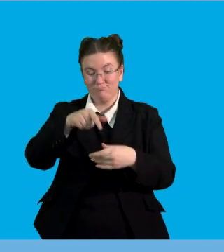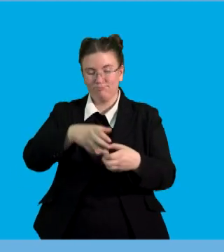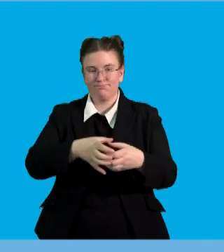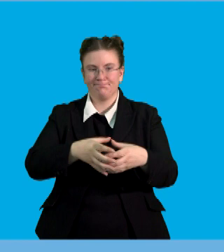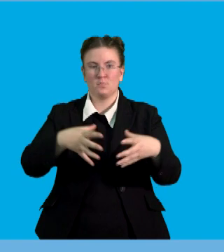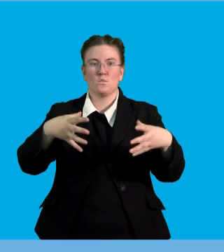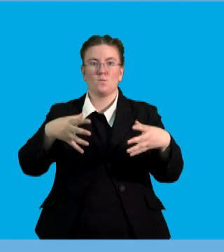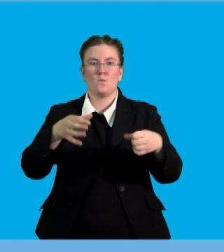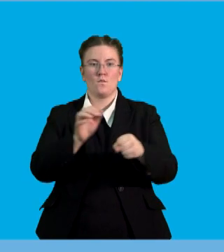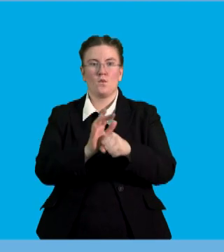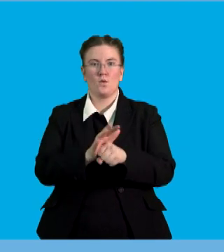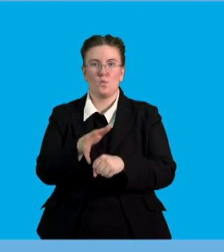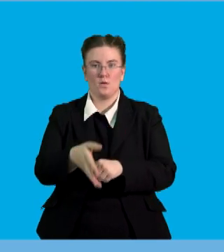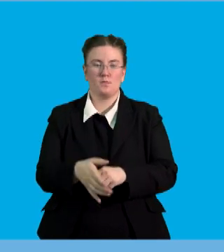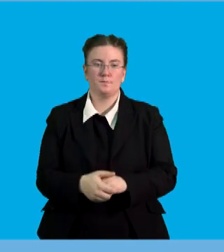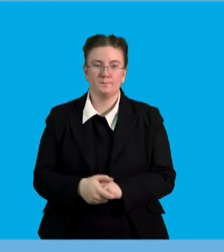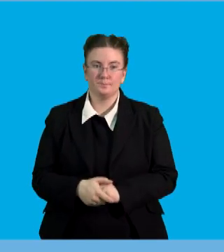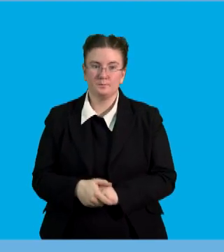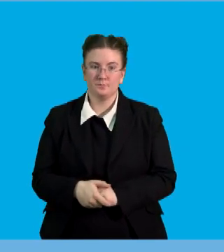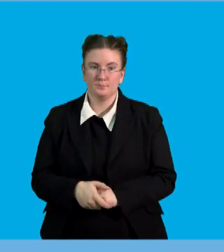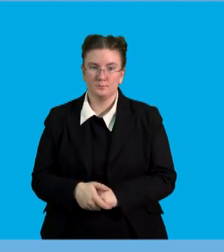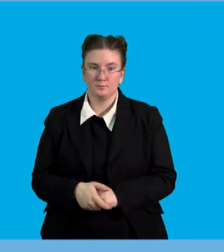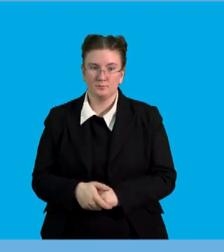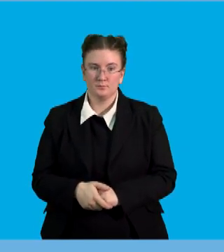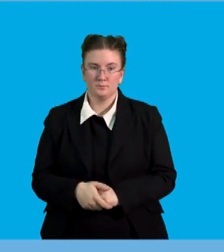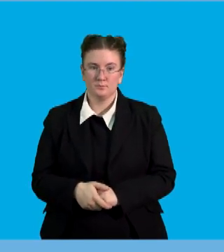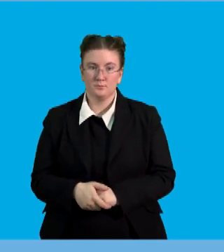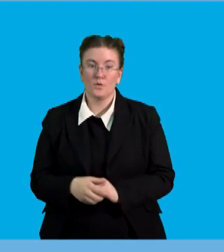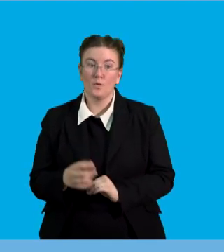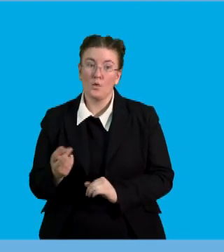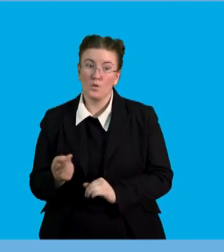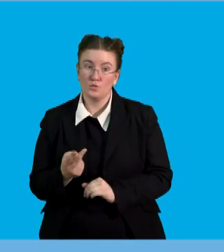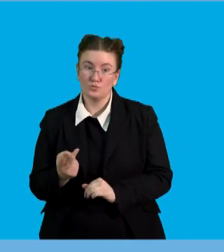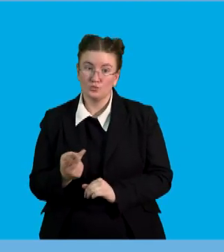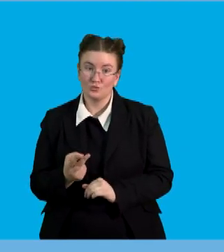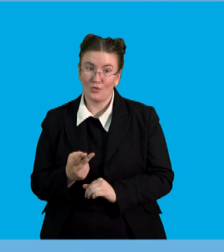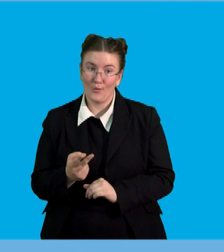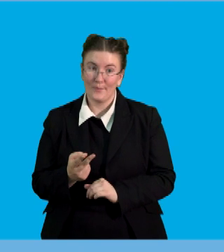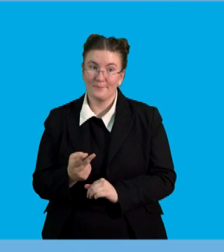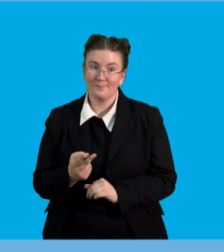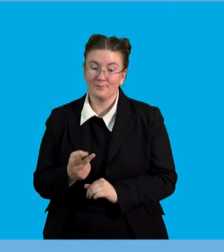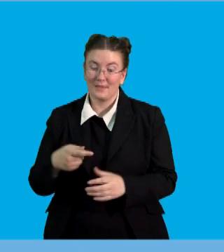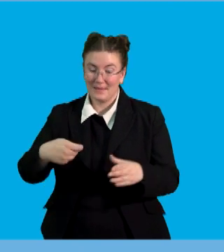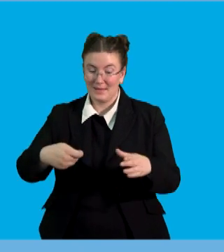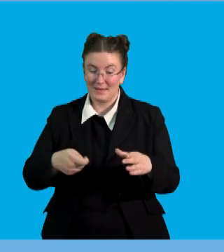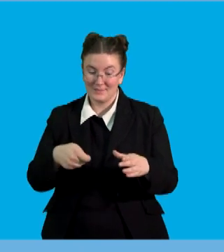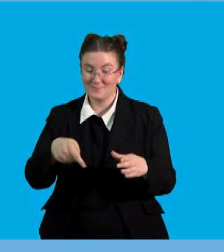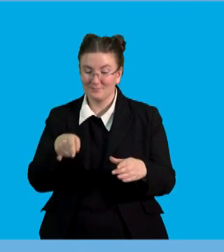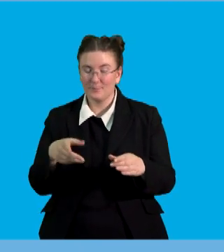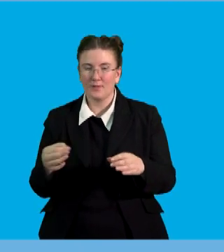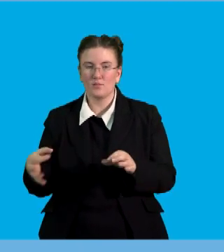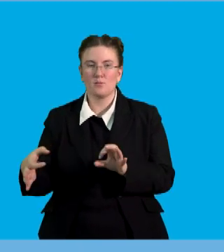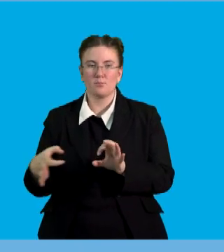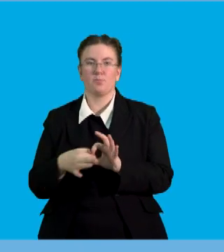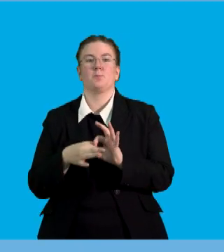And because of the least amount of attractive forces, they're able to move around